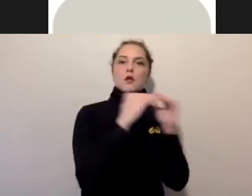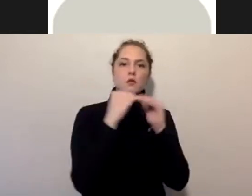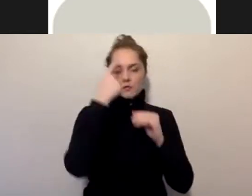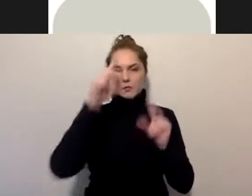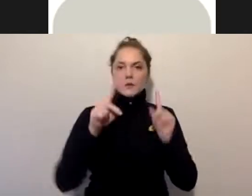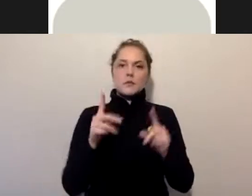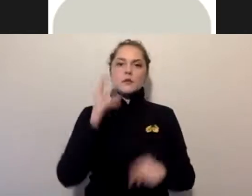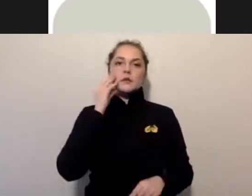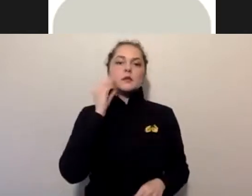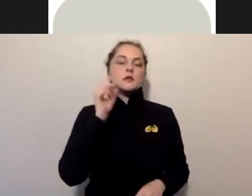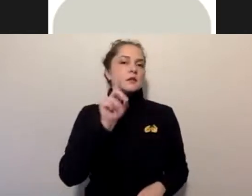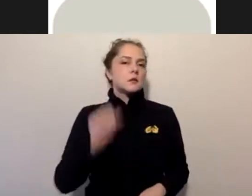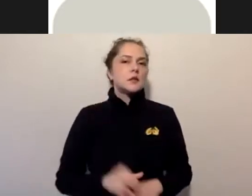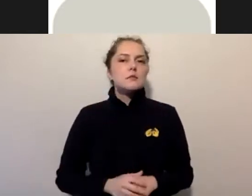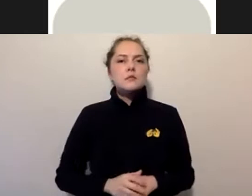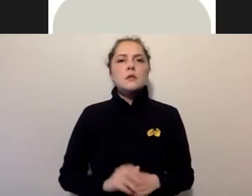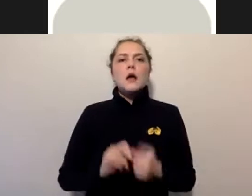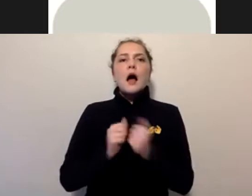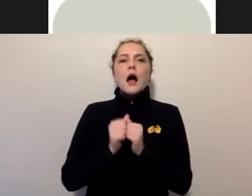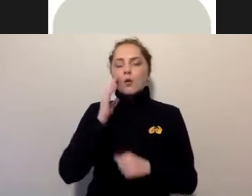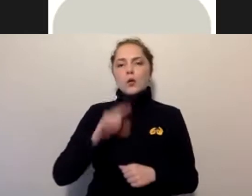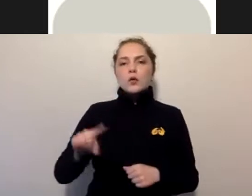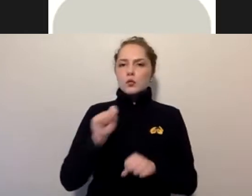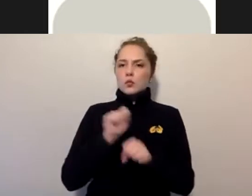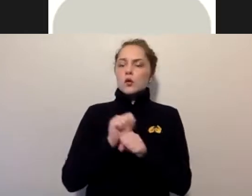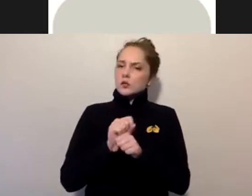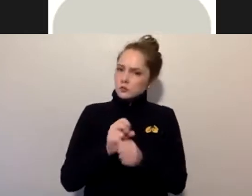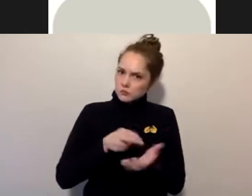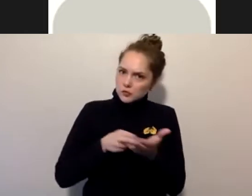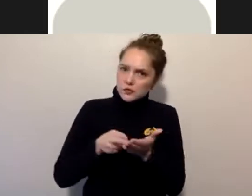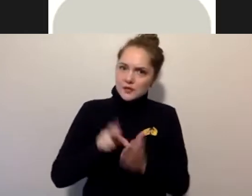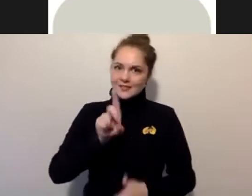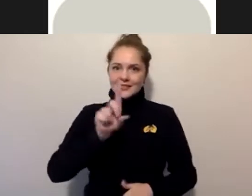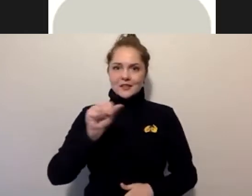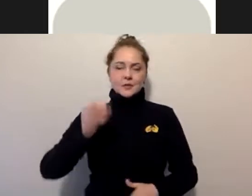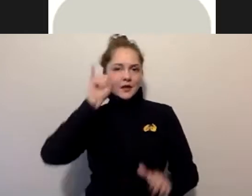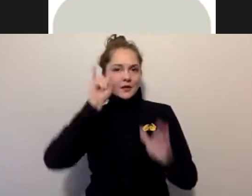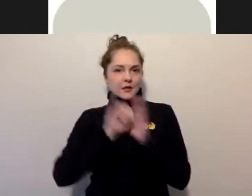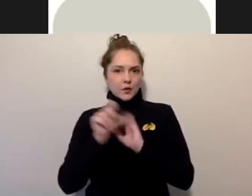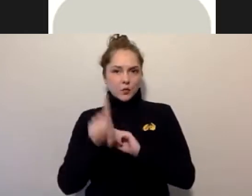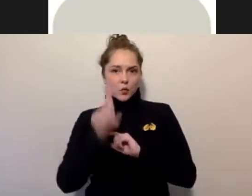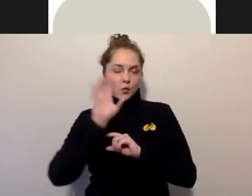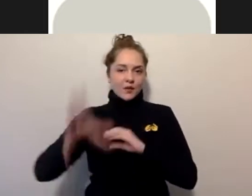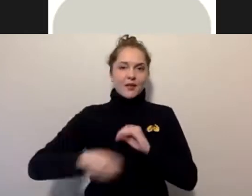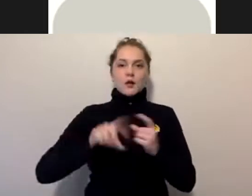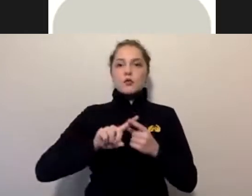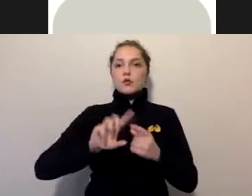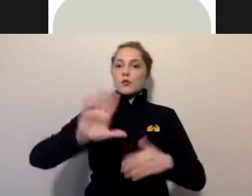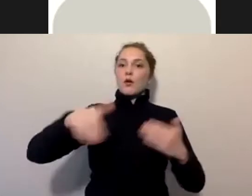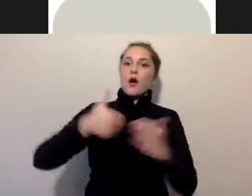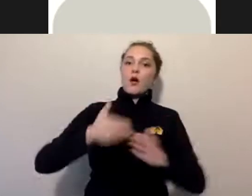disability. How would you work to ensure a disability identifier question is added to all city